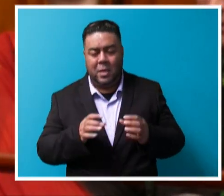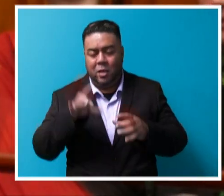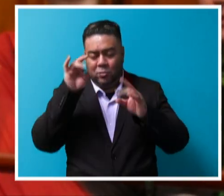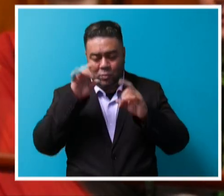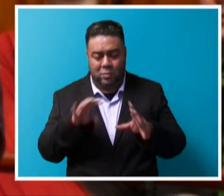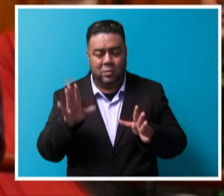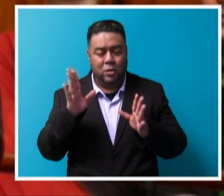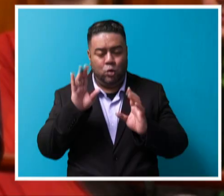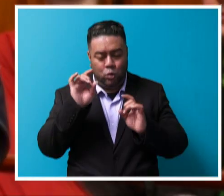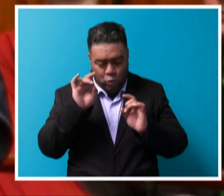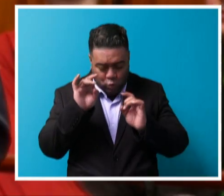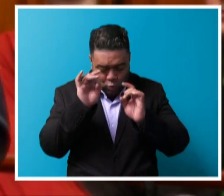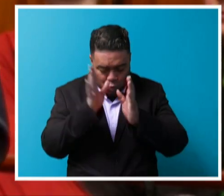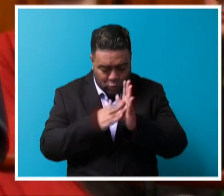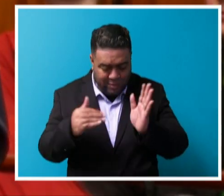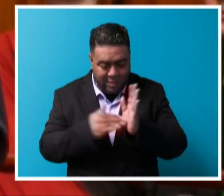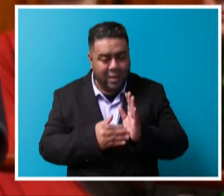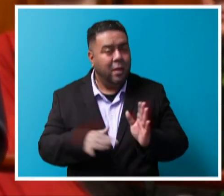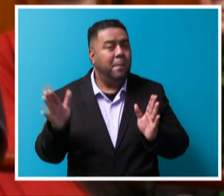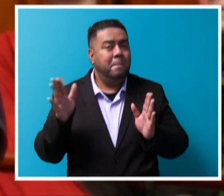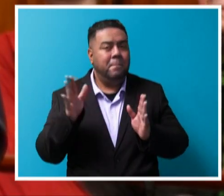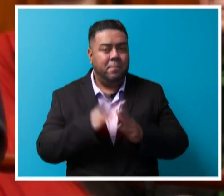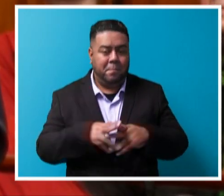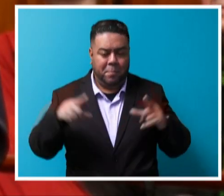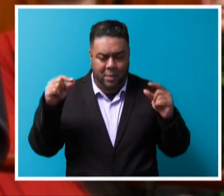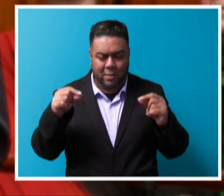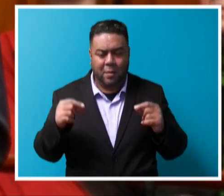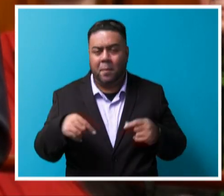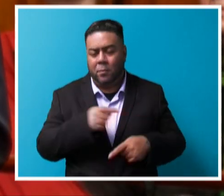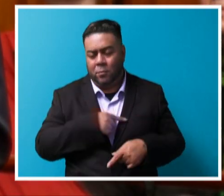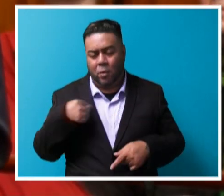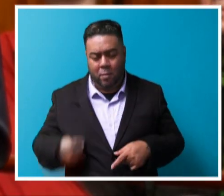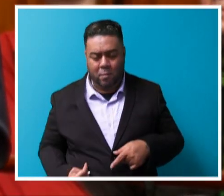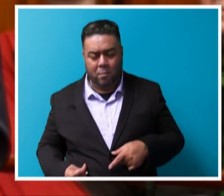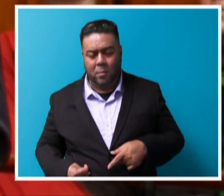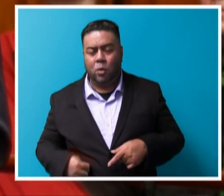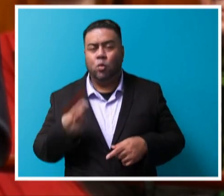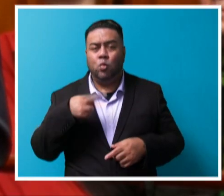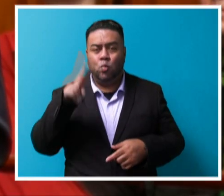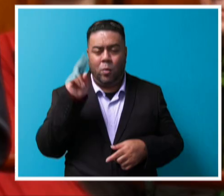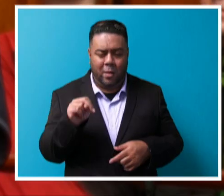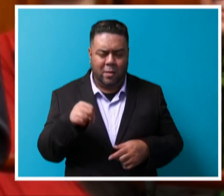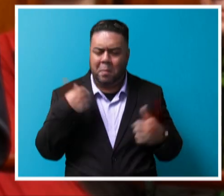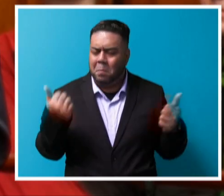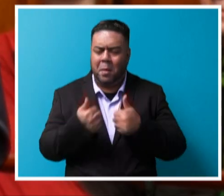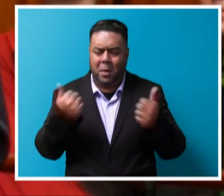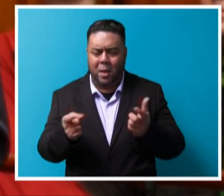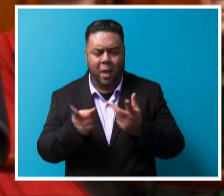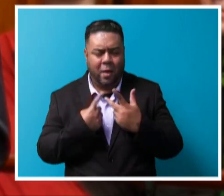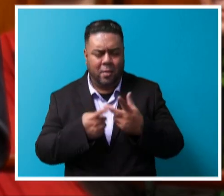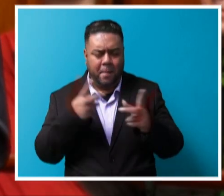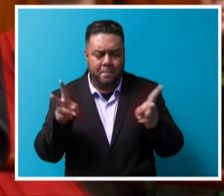Japan, India, COICA, and the People's Republic of China, the UN agencies, and many other partners continue to